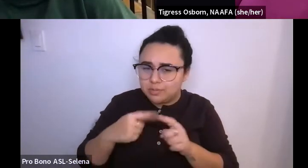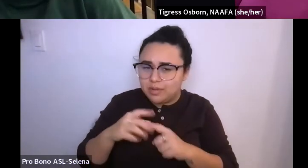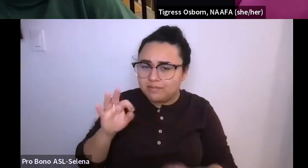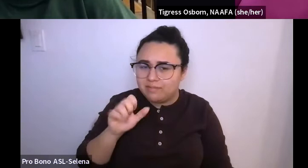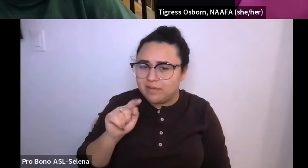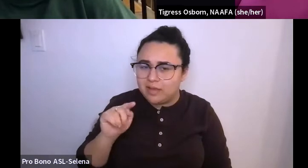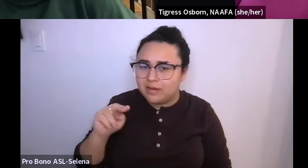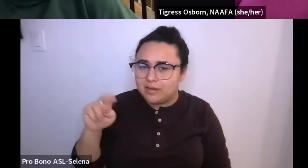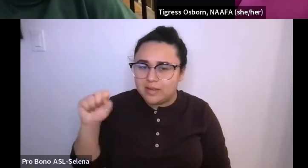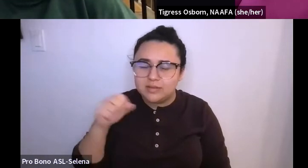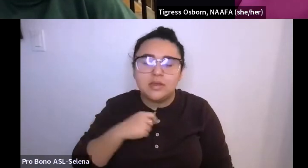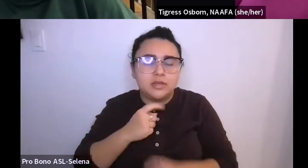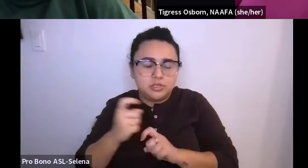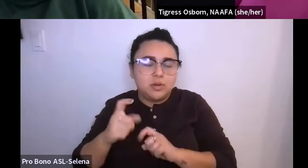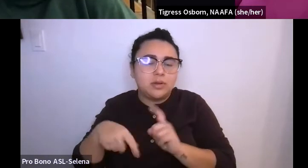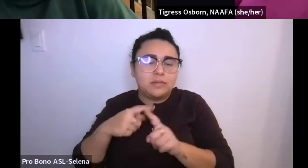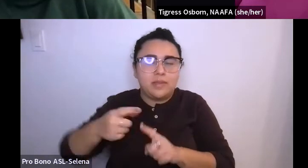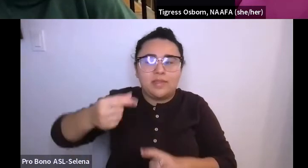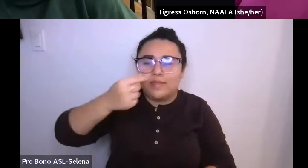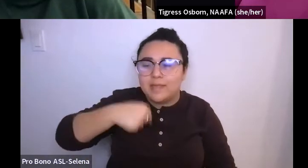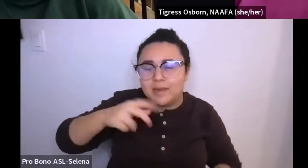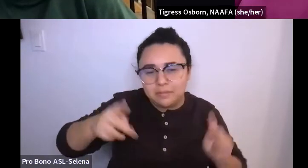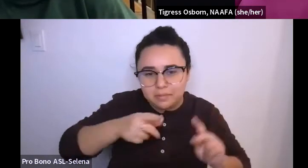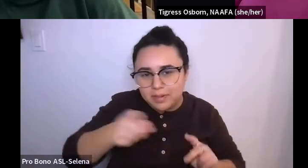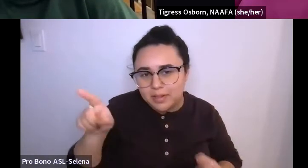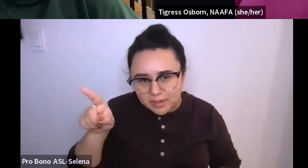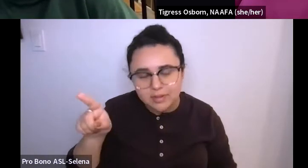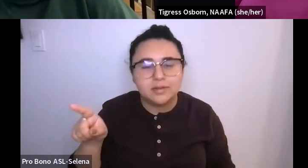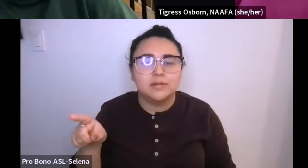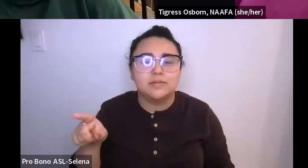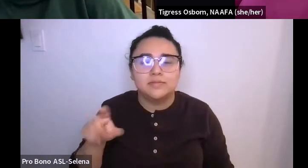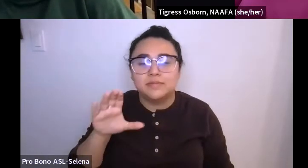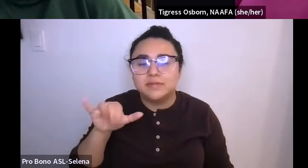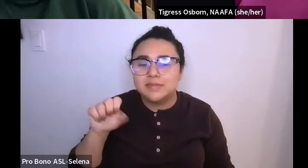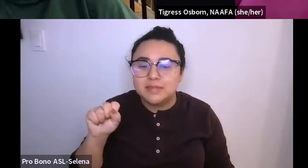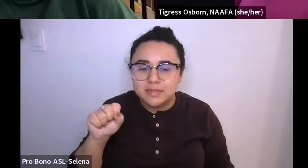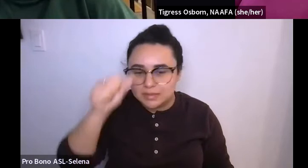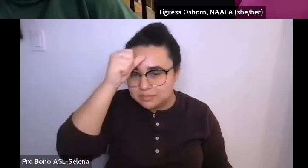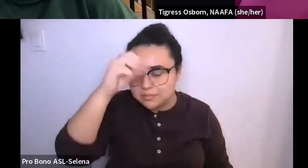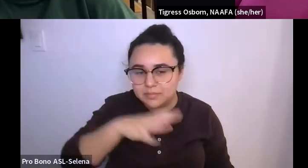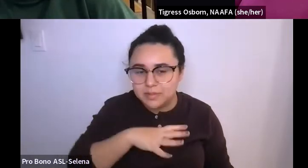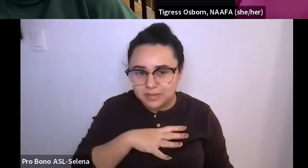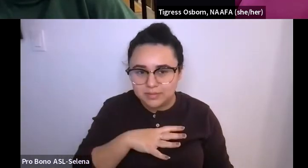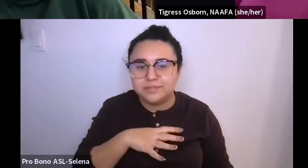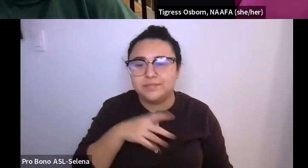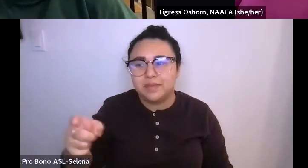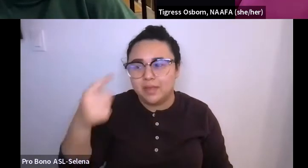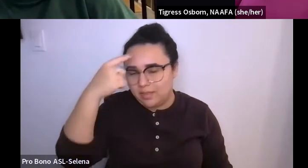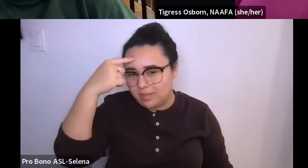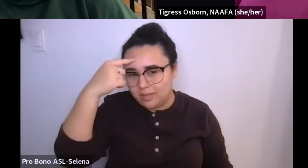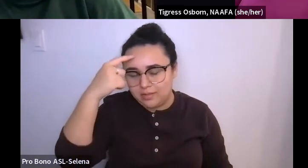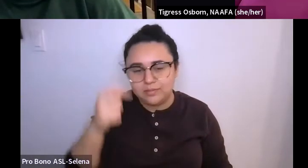thin people, and usually like cis men, you know, and the them thinking that